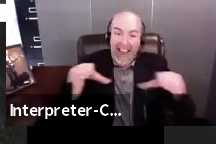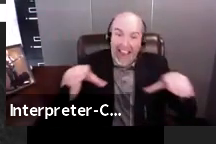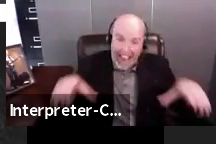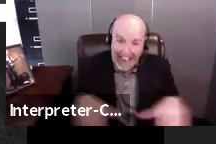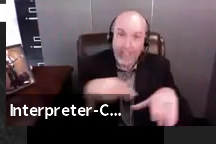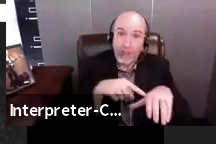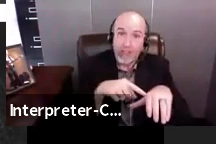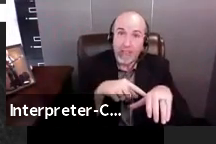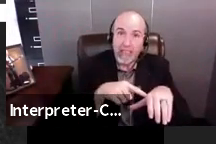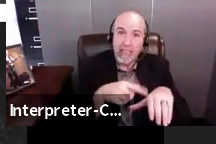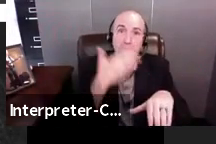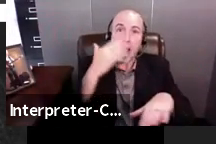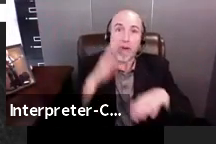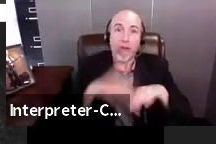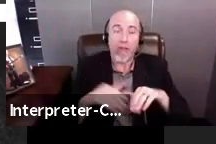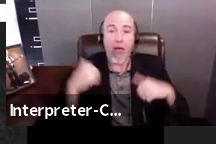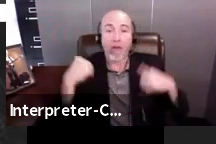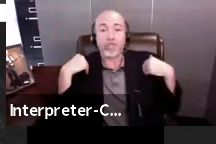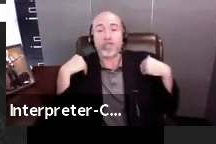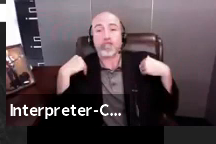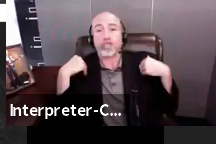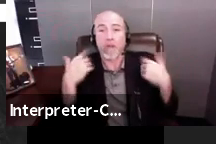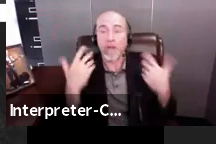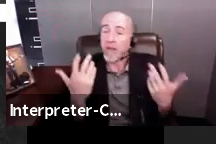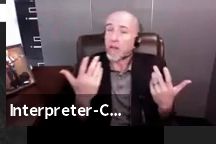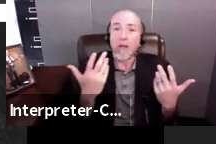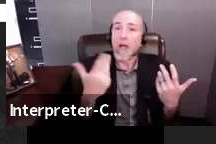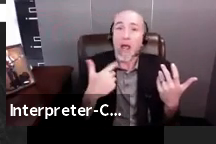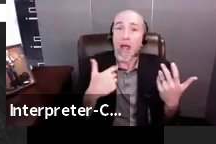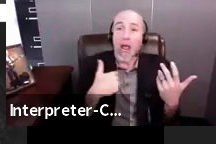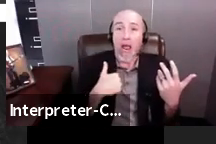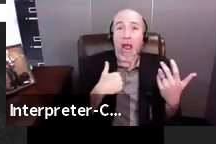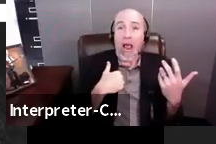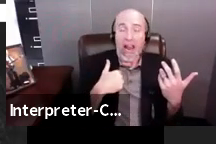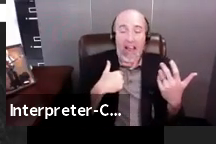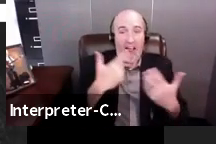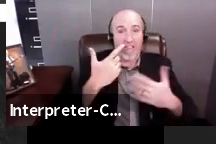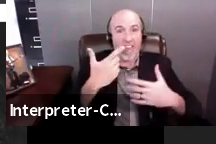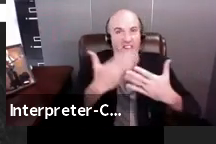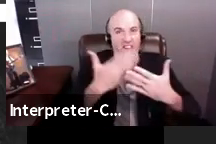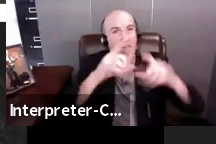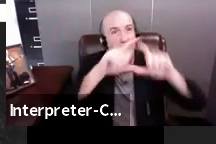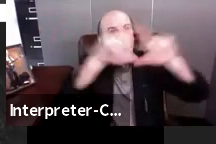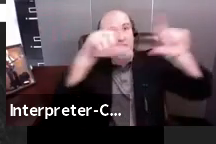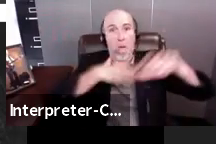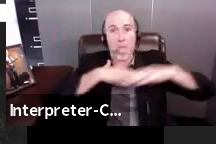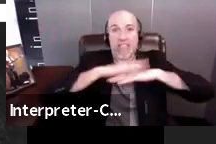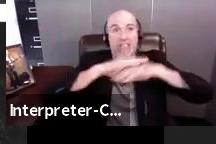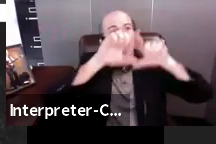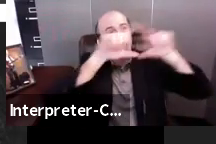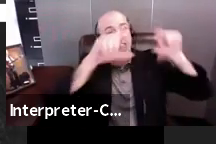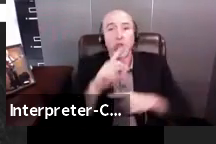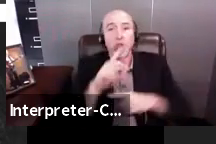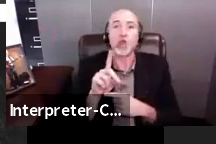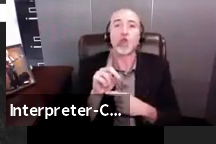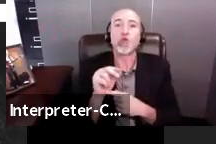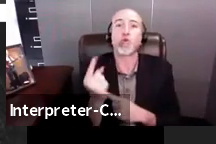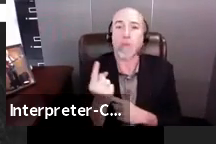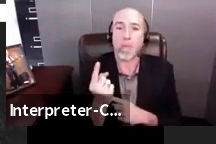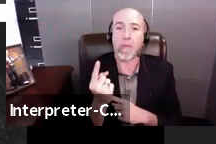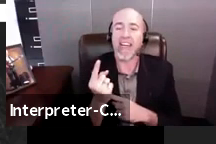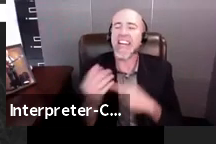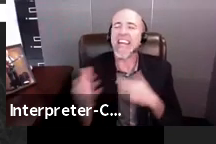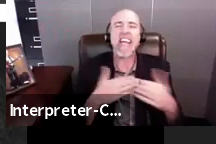is better than inaction. And I have a thing over my desk that says, do something even if it's